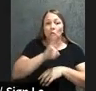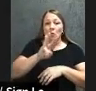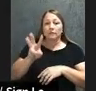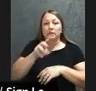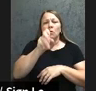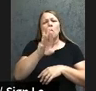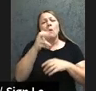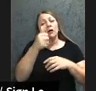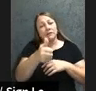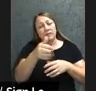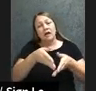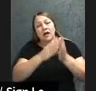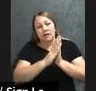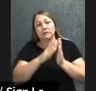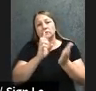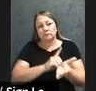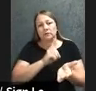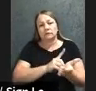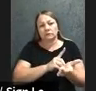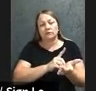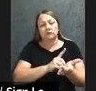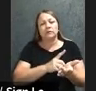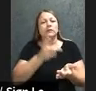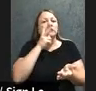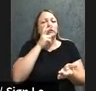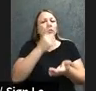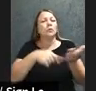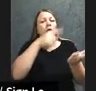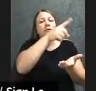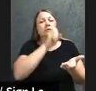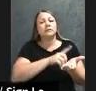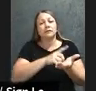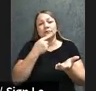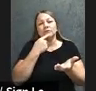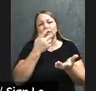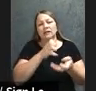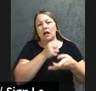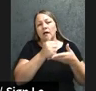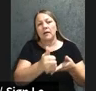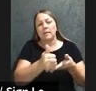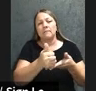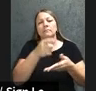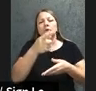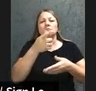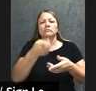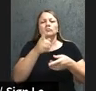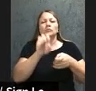doctor, and see how that can help you come up with your plan.